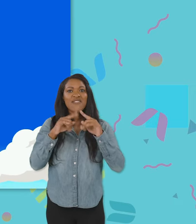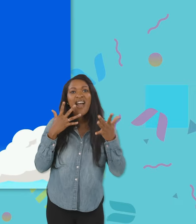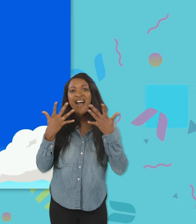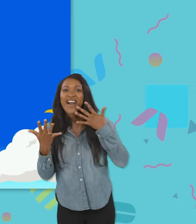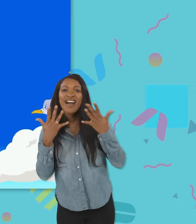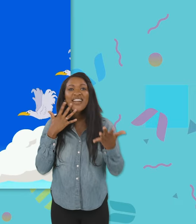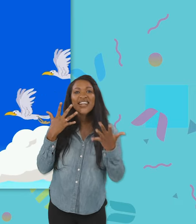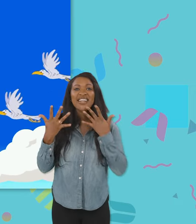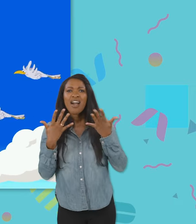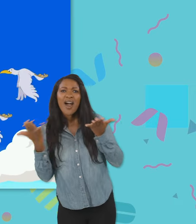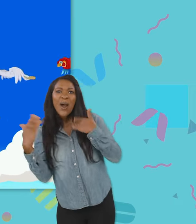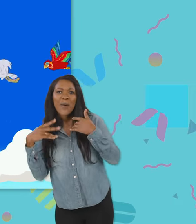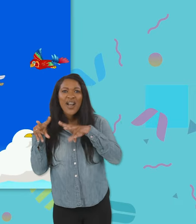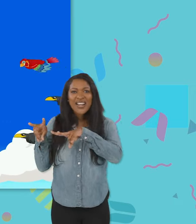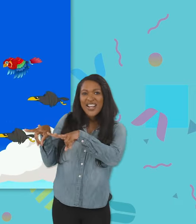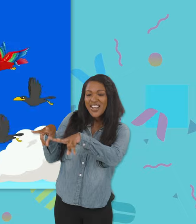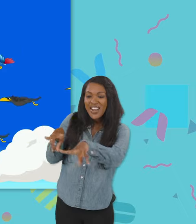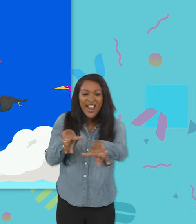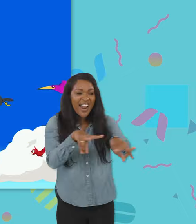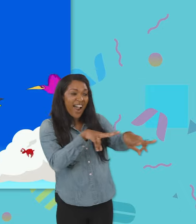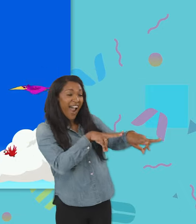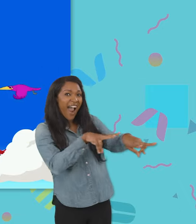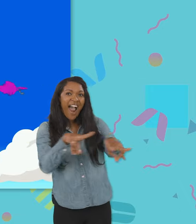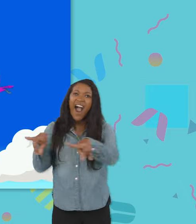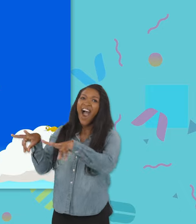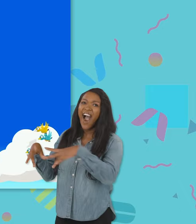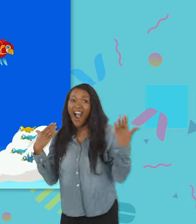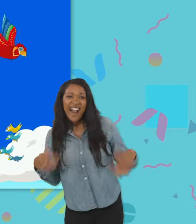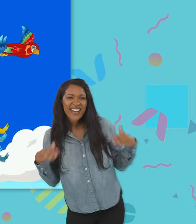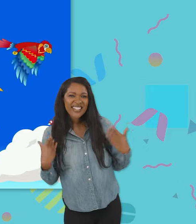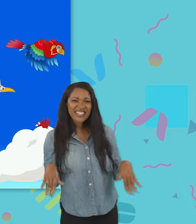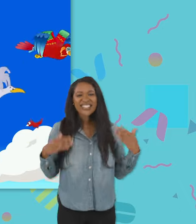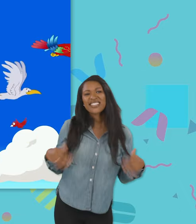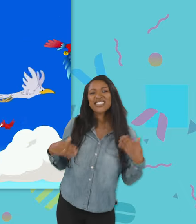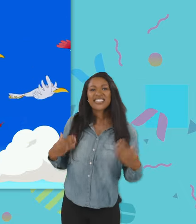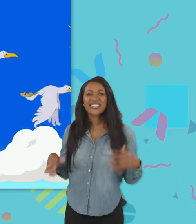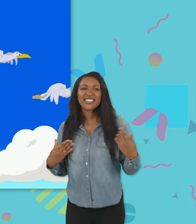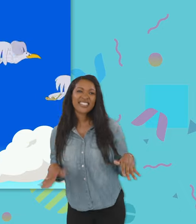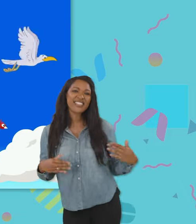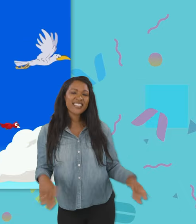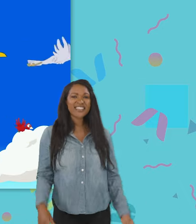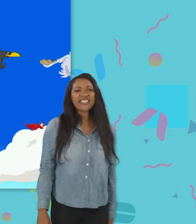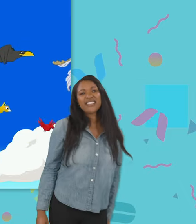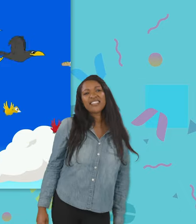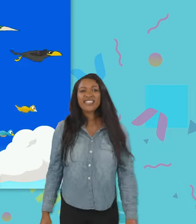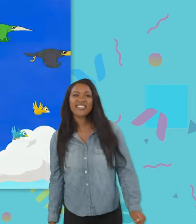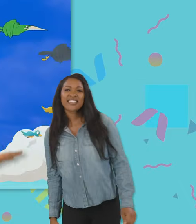be almost any color. Have a look, there's so many to see.